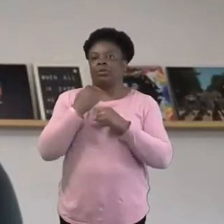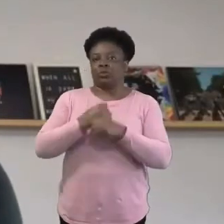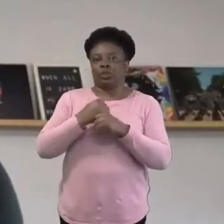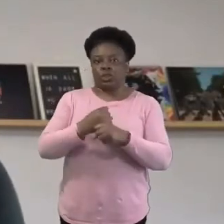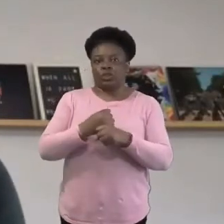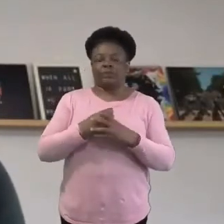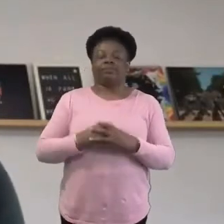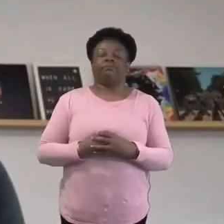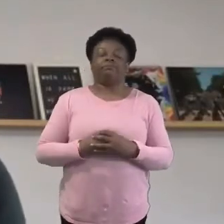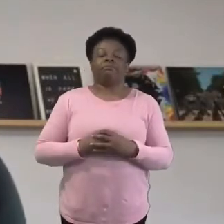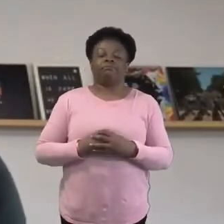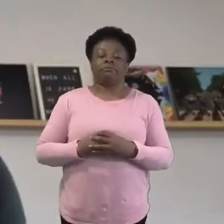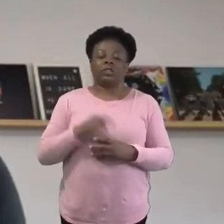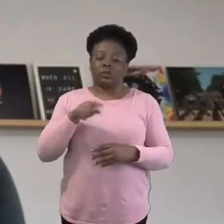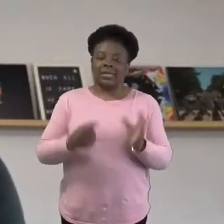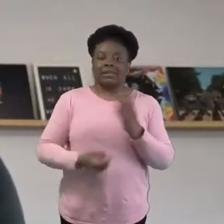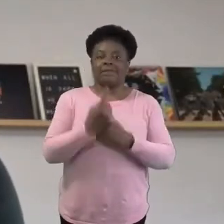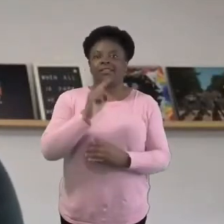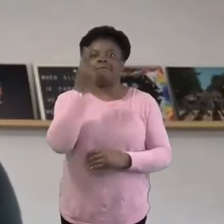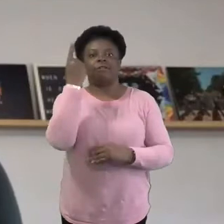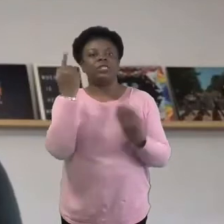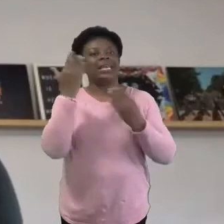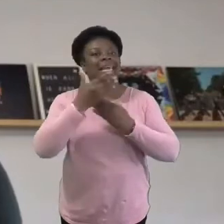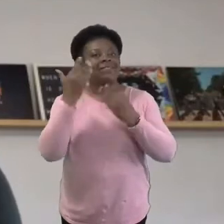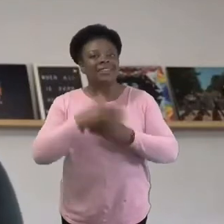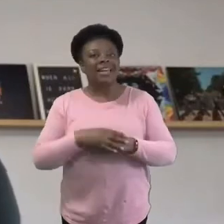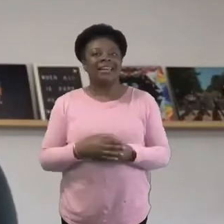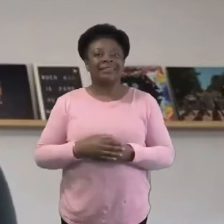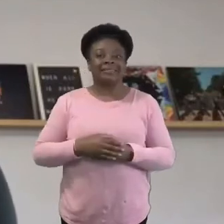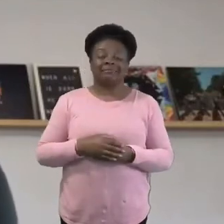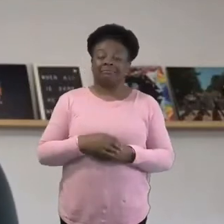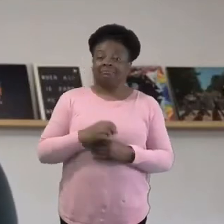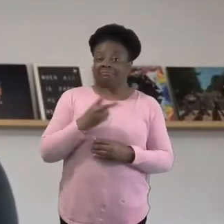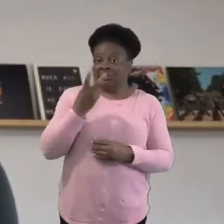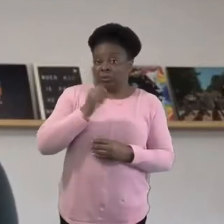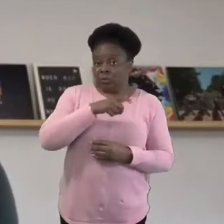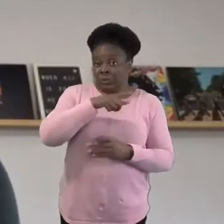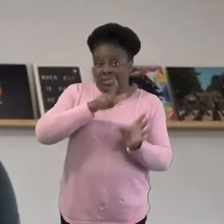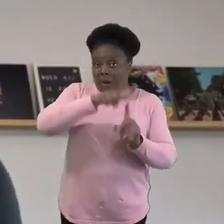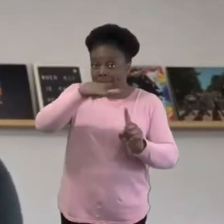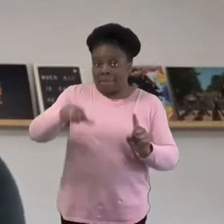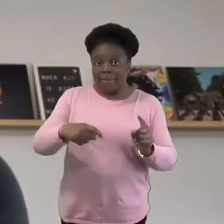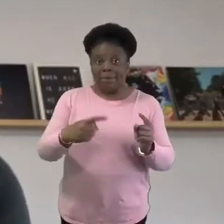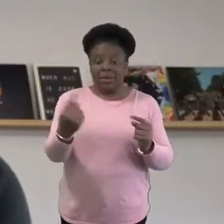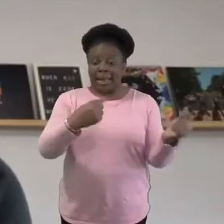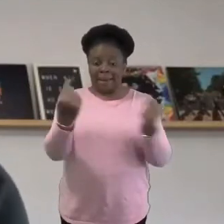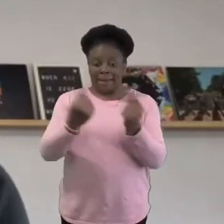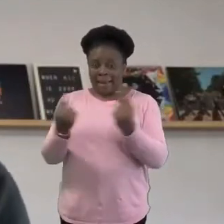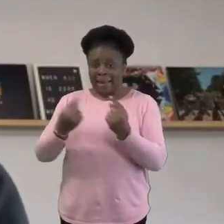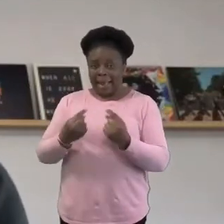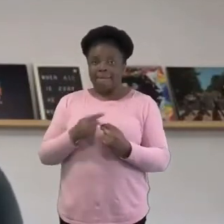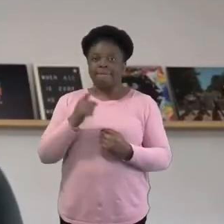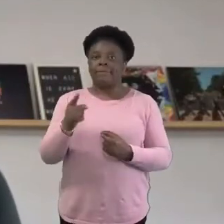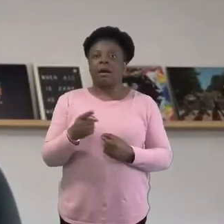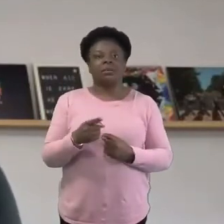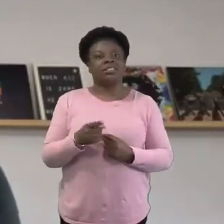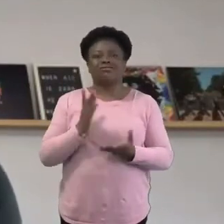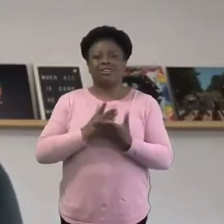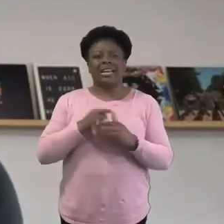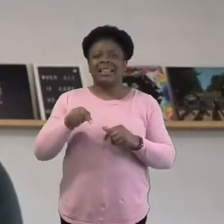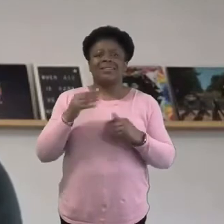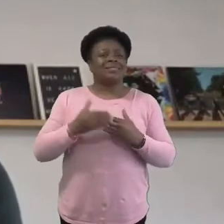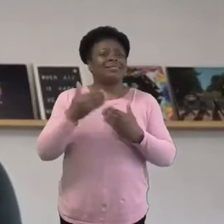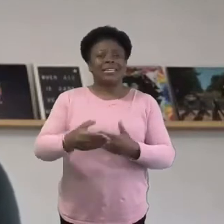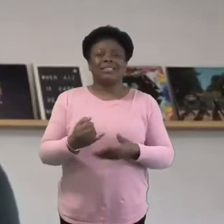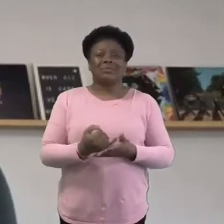we had about 20 young people in and it was awful. They didn't want to kind of take time to have any questions. They didn't really have anything